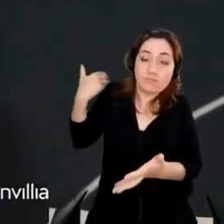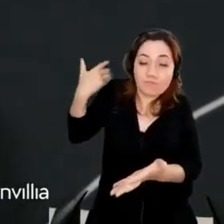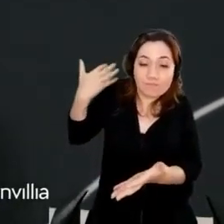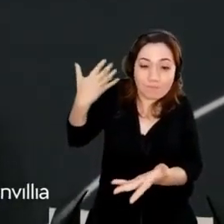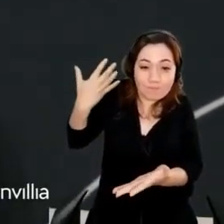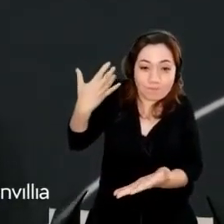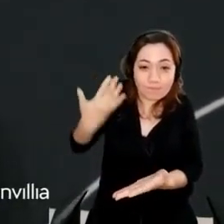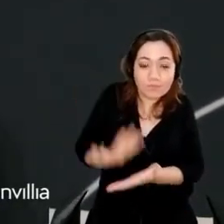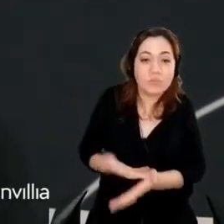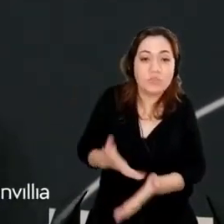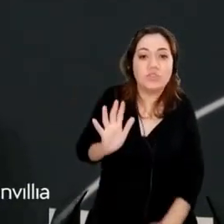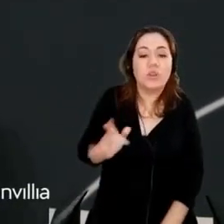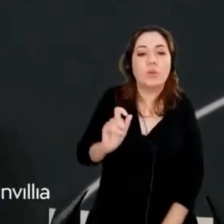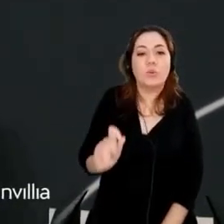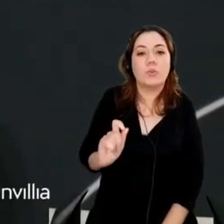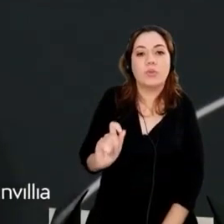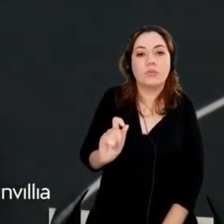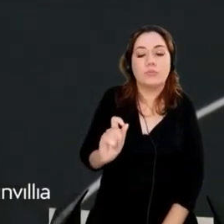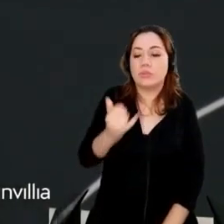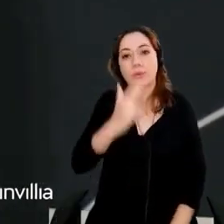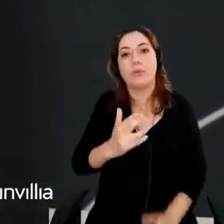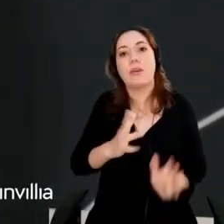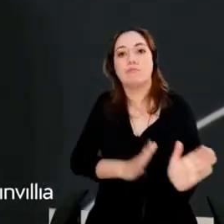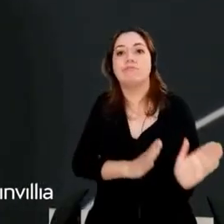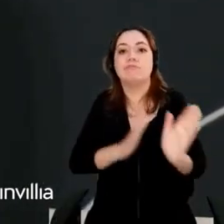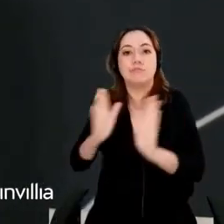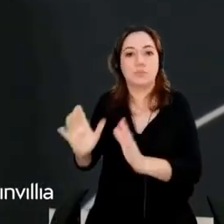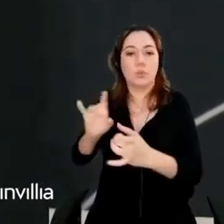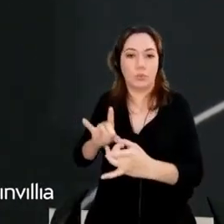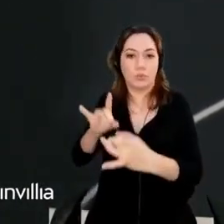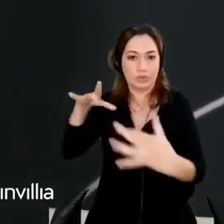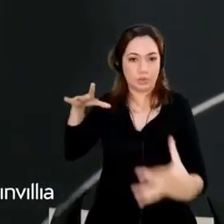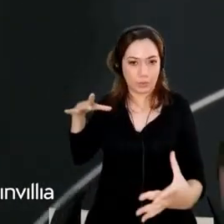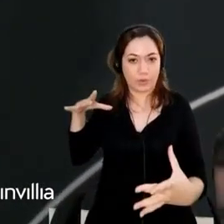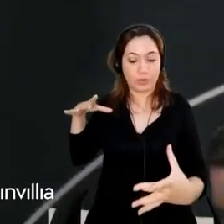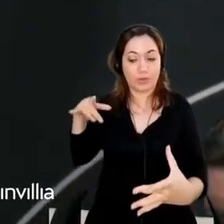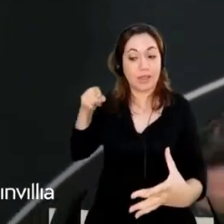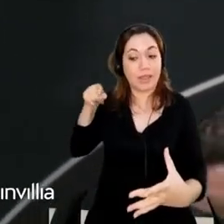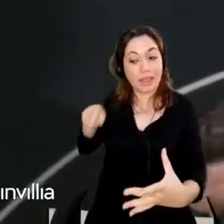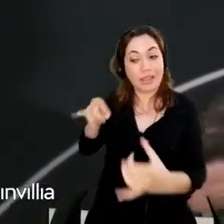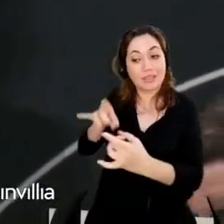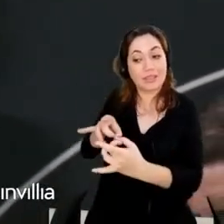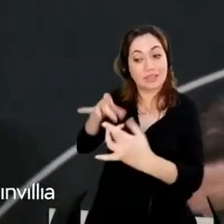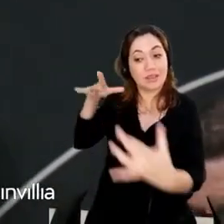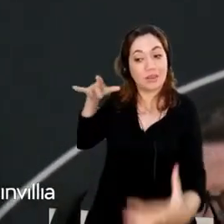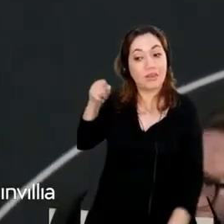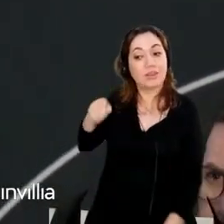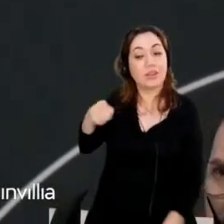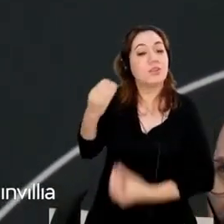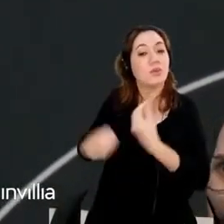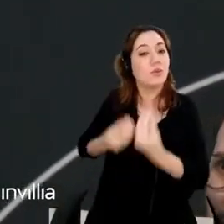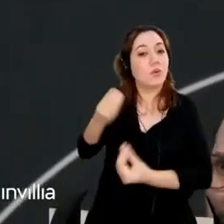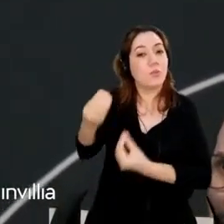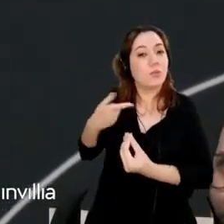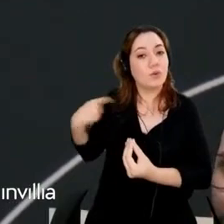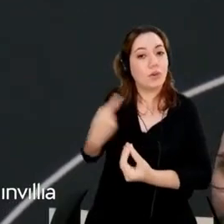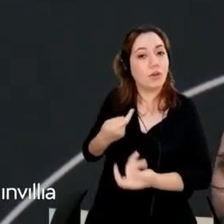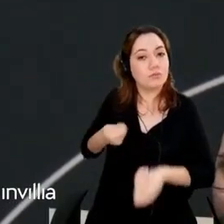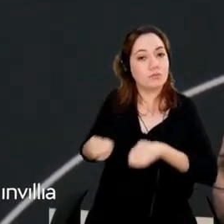it is that they generate side effects, these consequences, will play a decisive